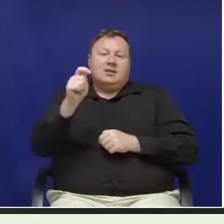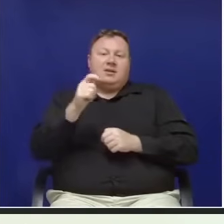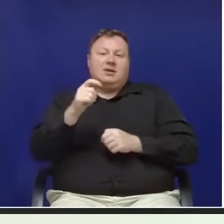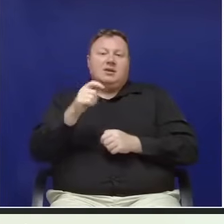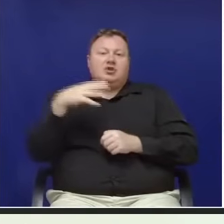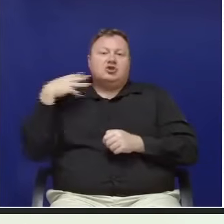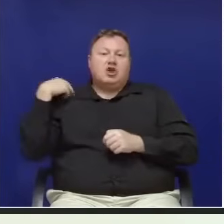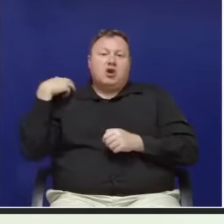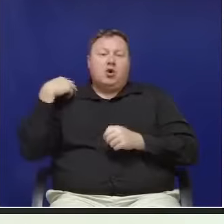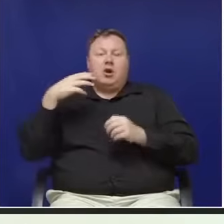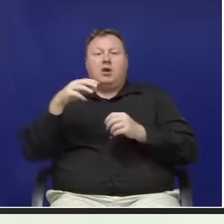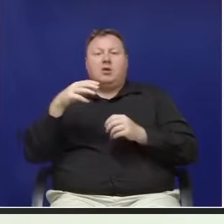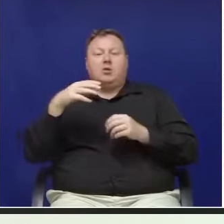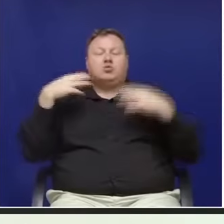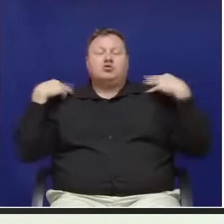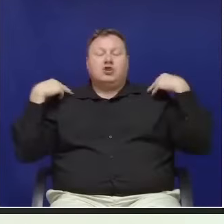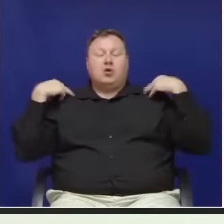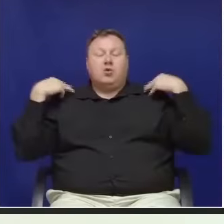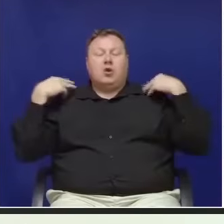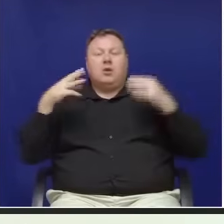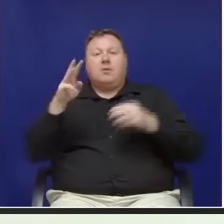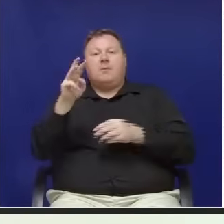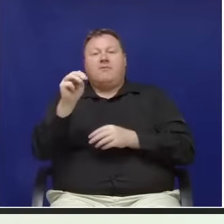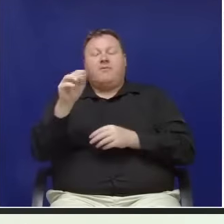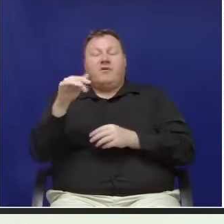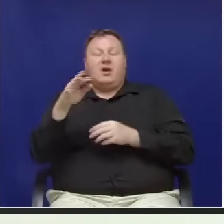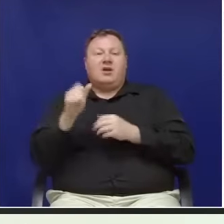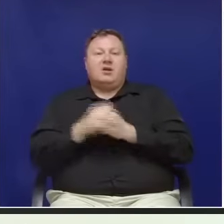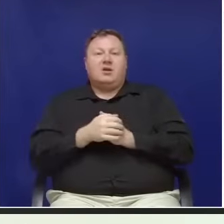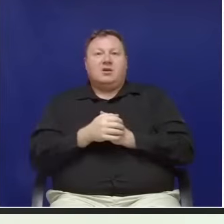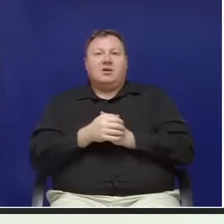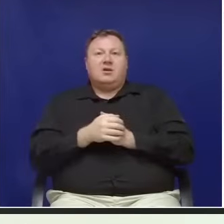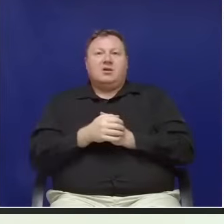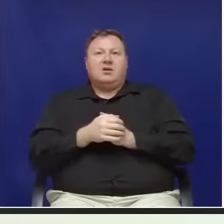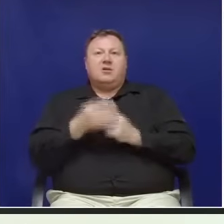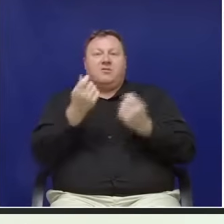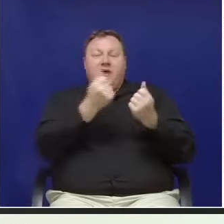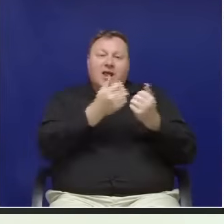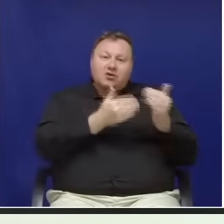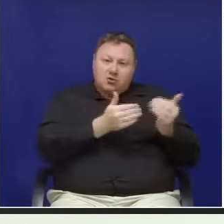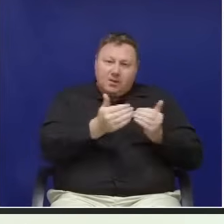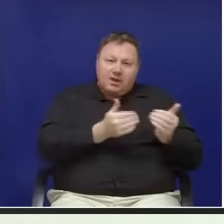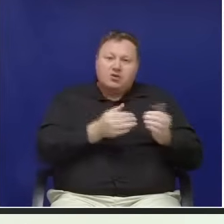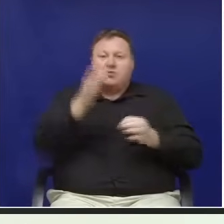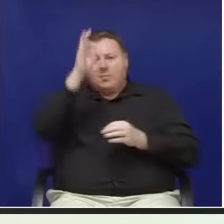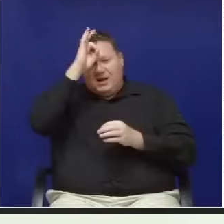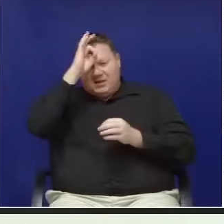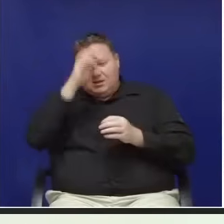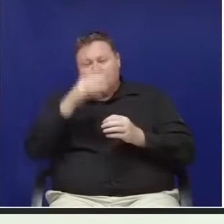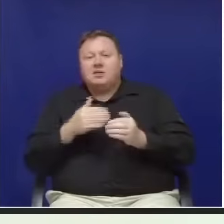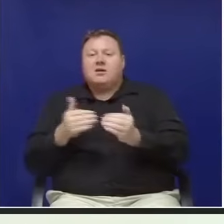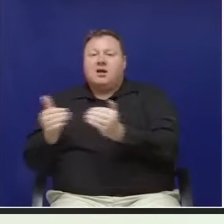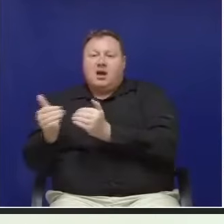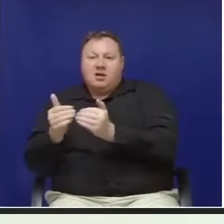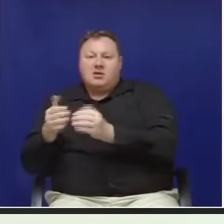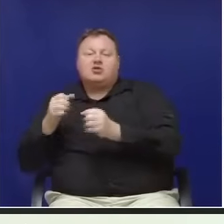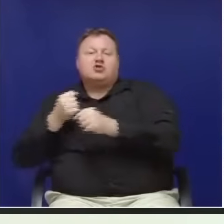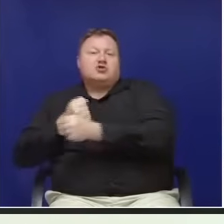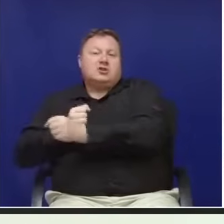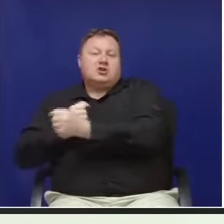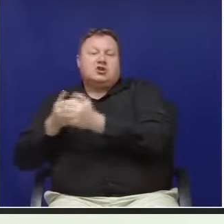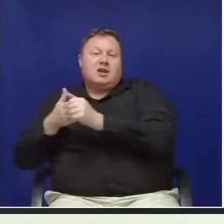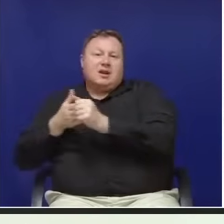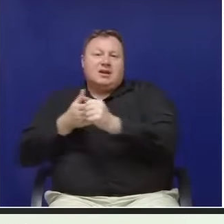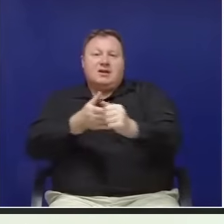who brings extensive experience in policing, financial management, governance, and strategic leadership.